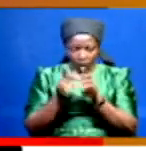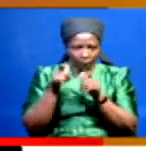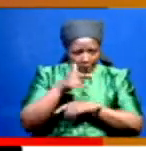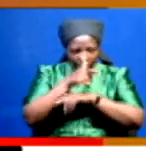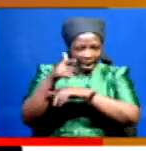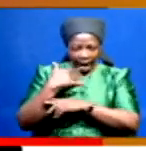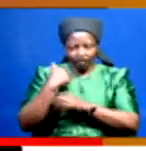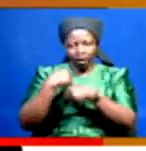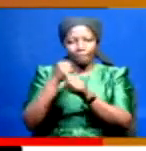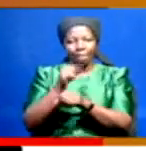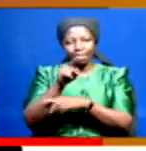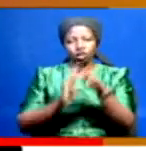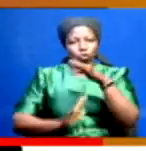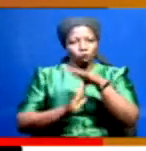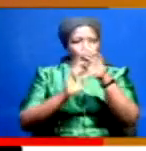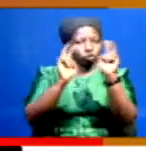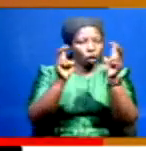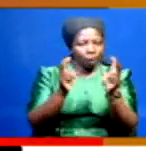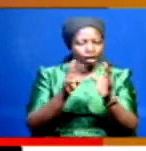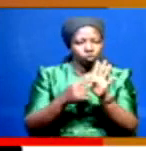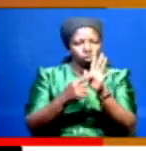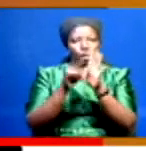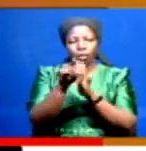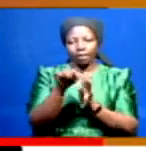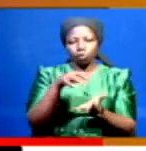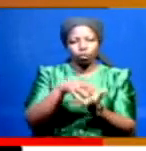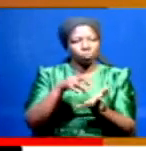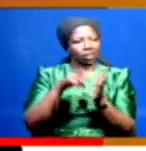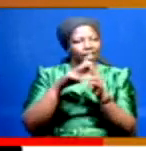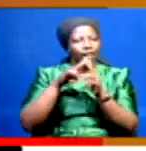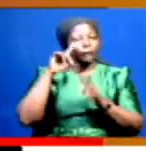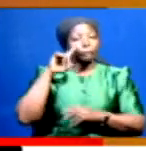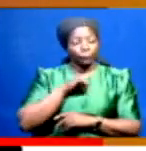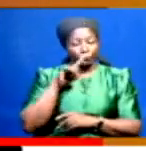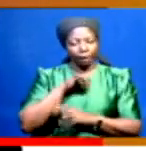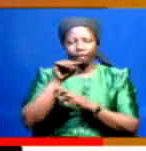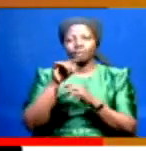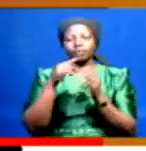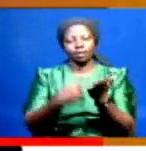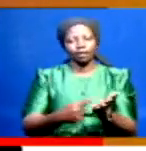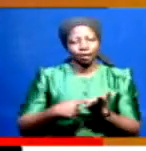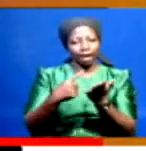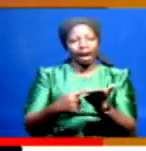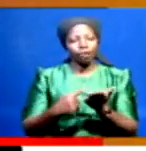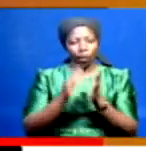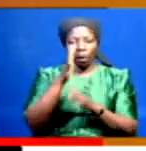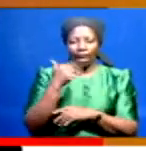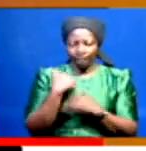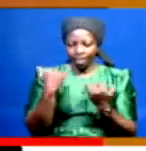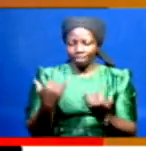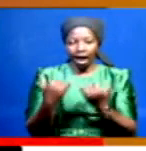you how dire the situation is. Well, that is the discussion that we are going to have this hour. And thank you indeed so much for joining